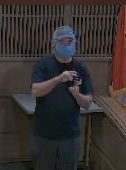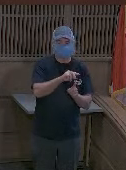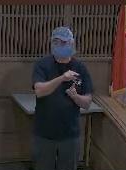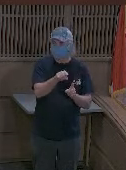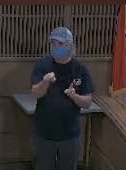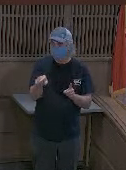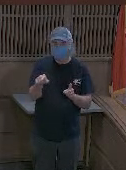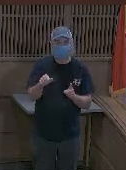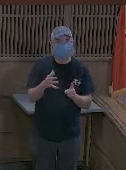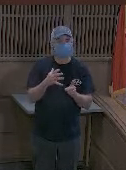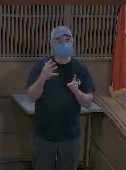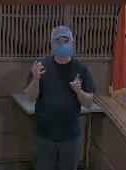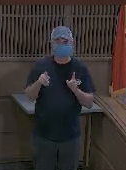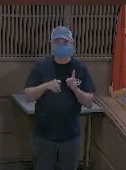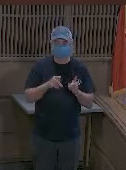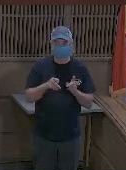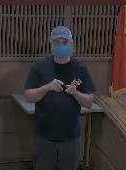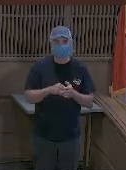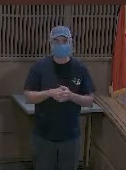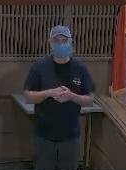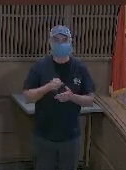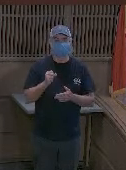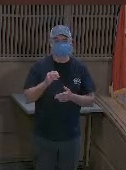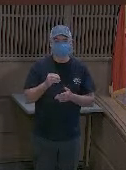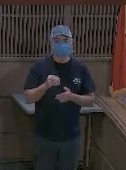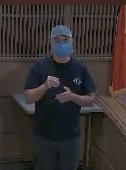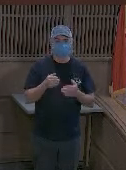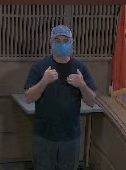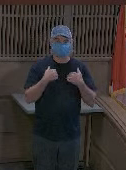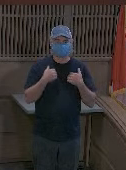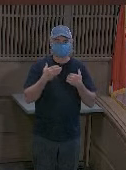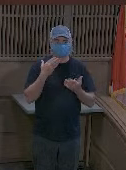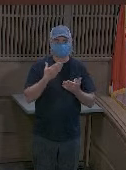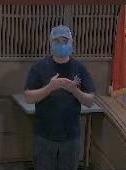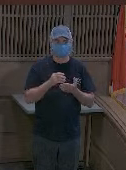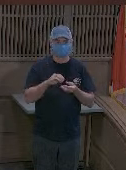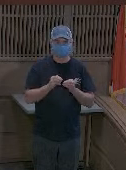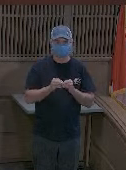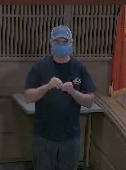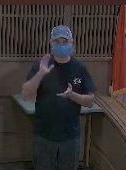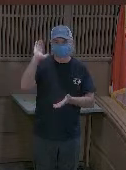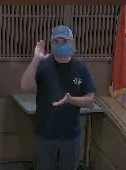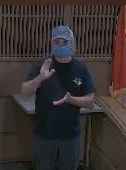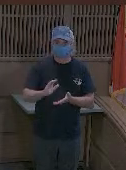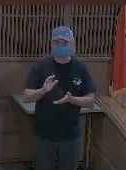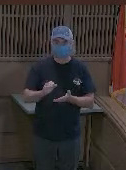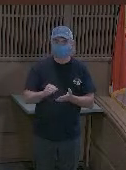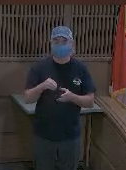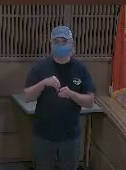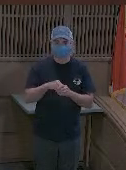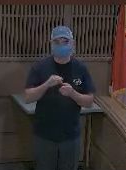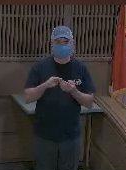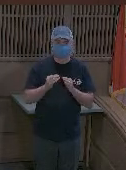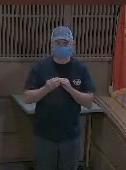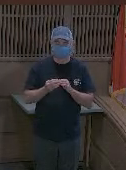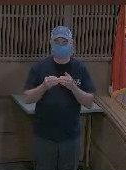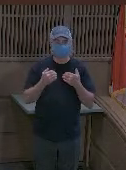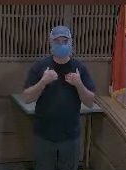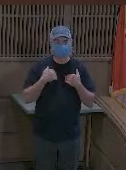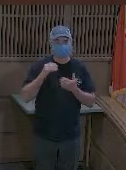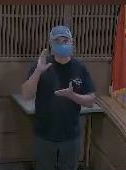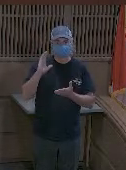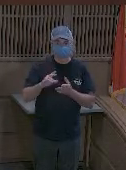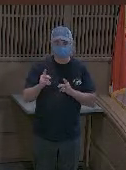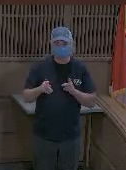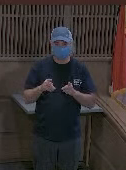hear today about how our numbers are looking so much better here in this community, where we're having less people in the hospital,